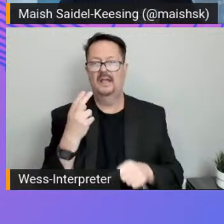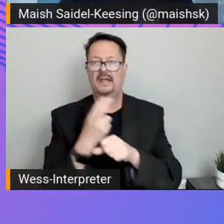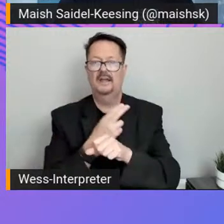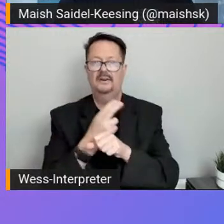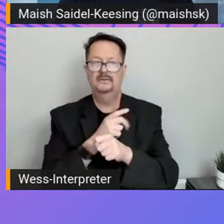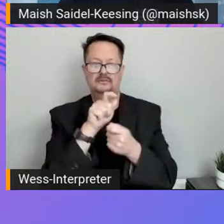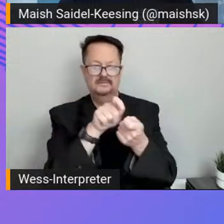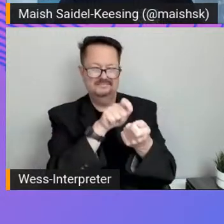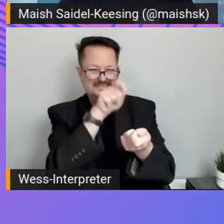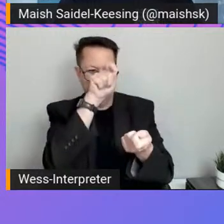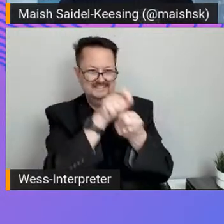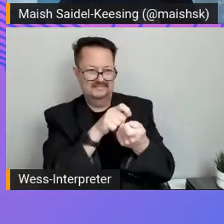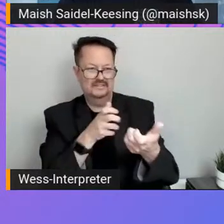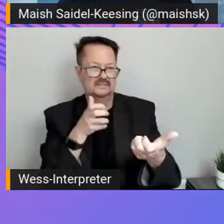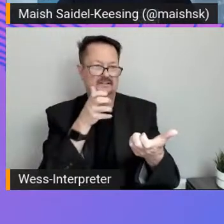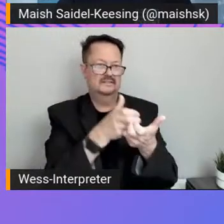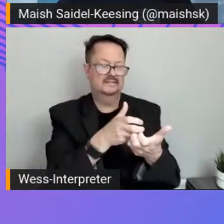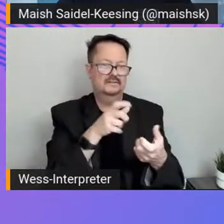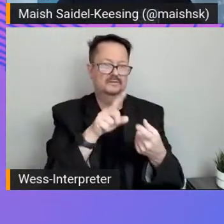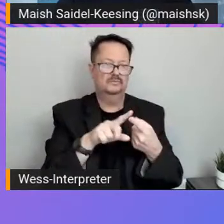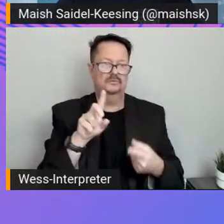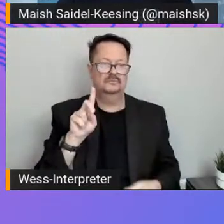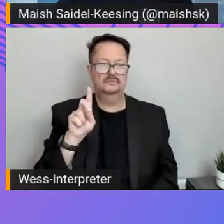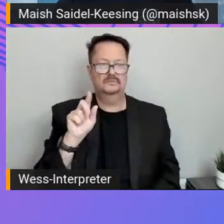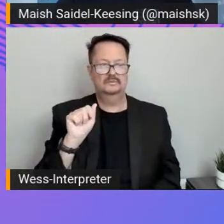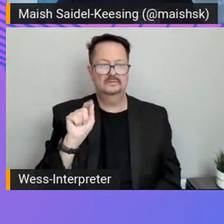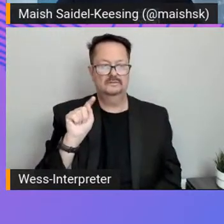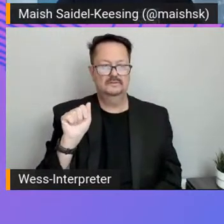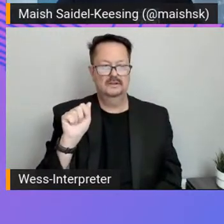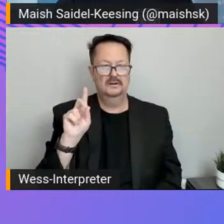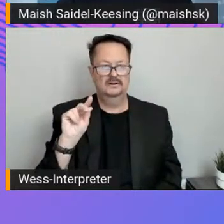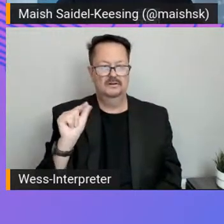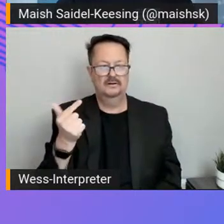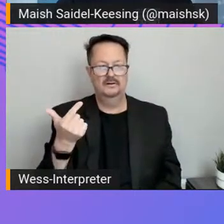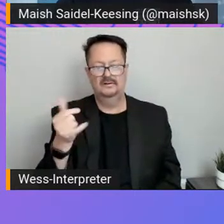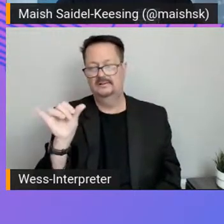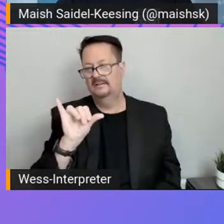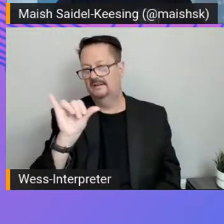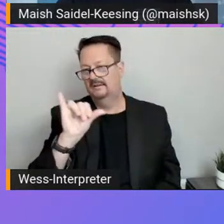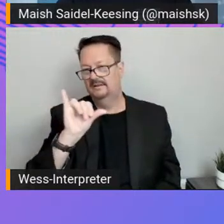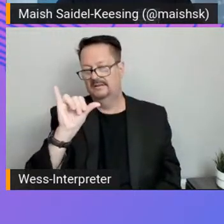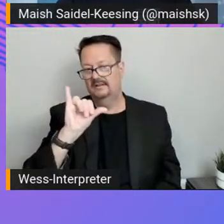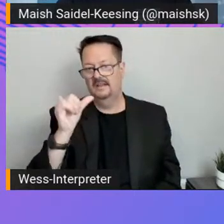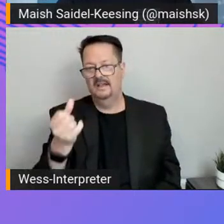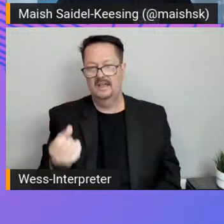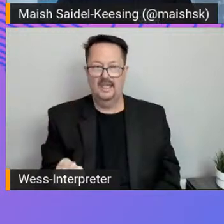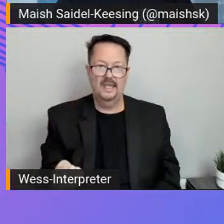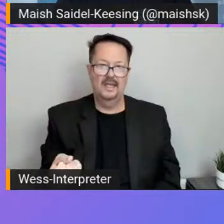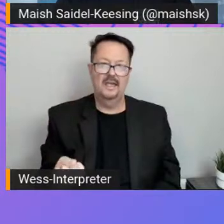to Datadog. Those custom metrics are things like what